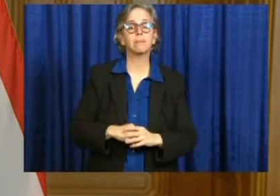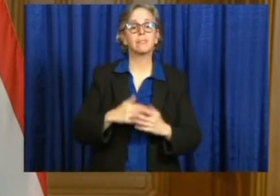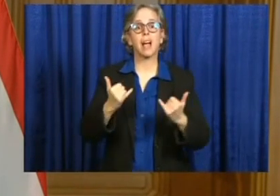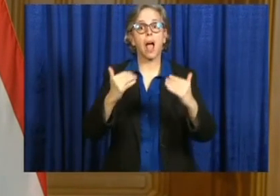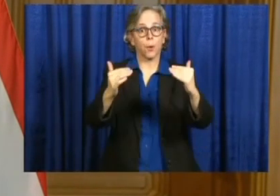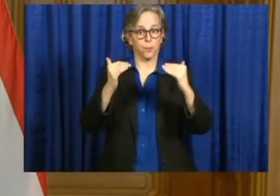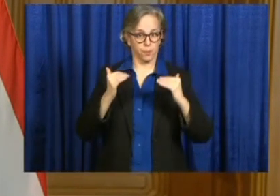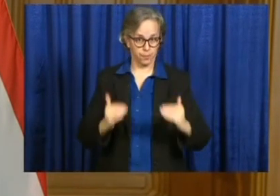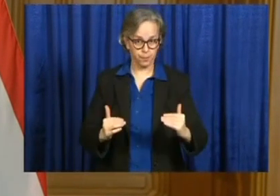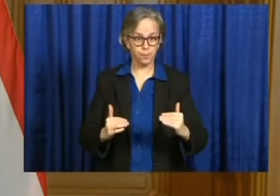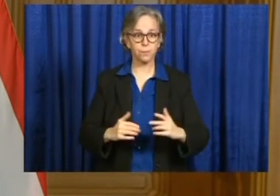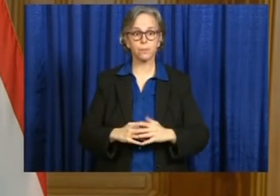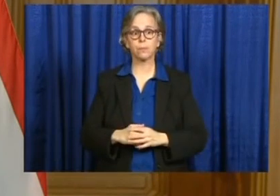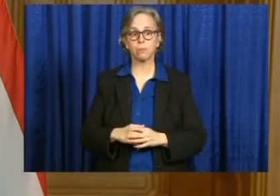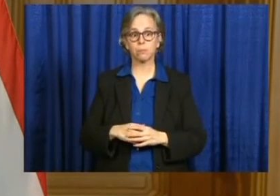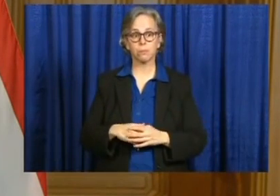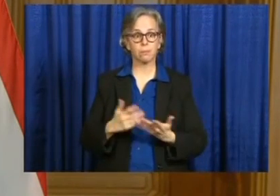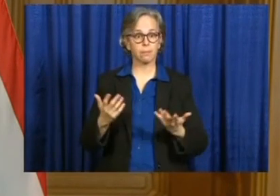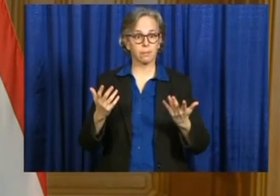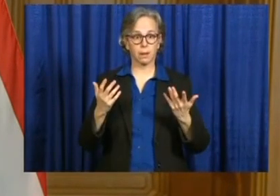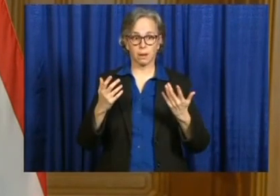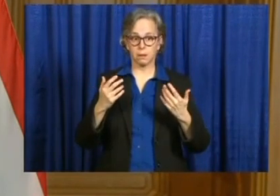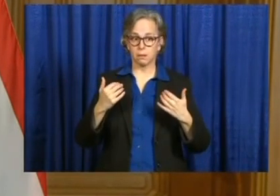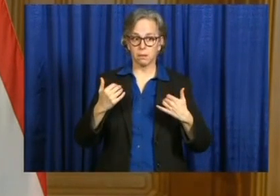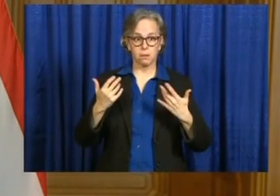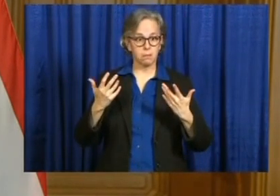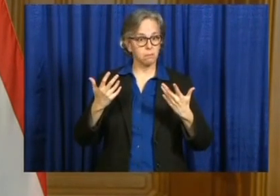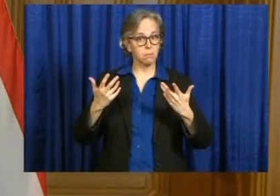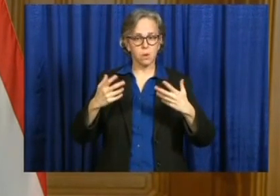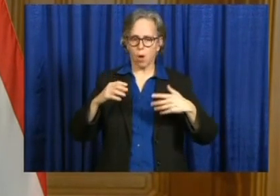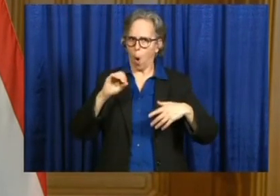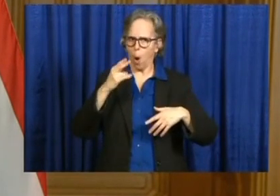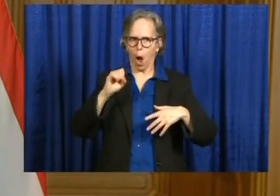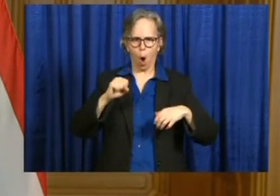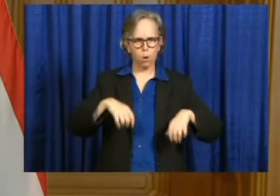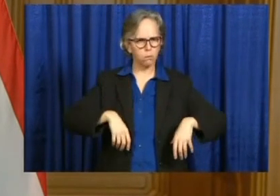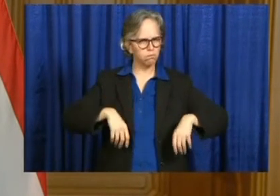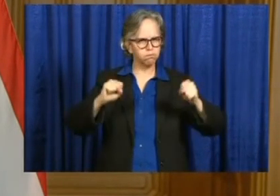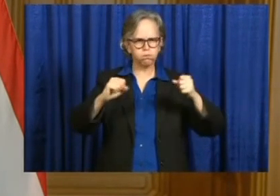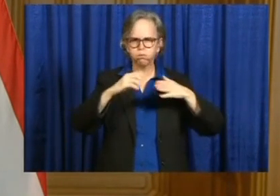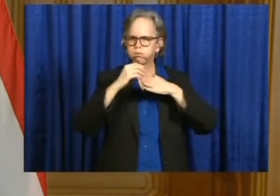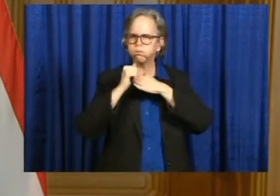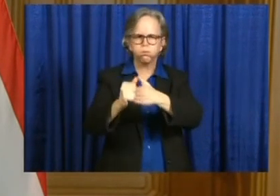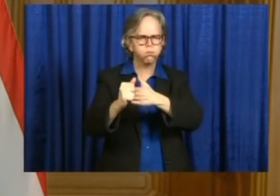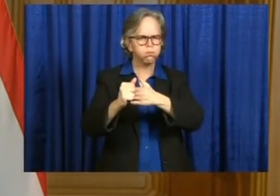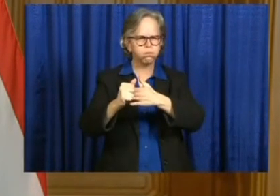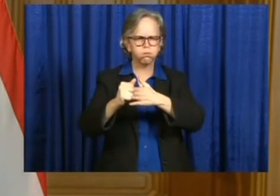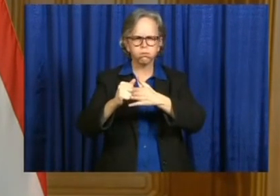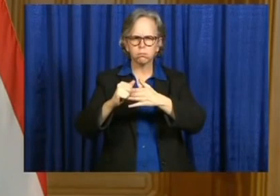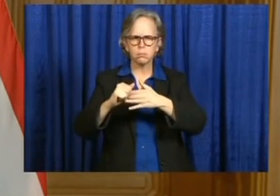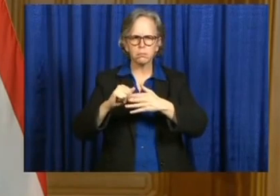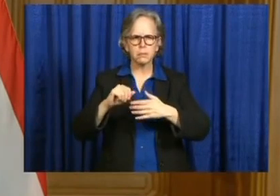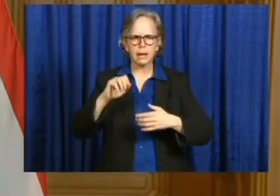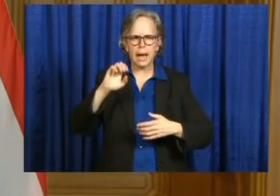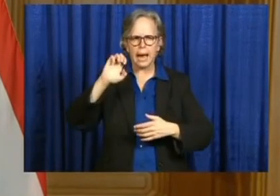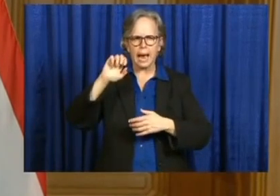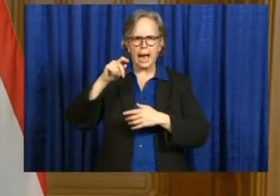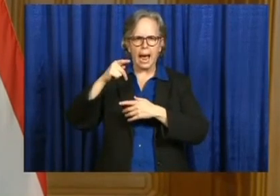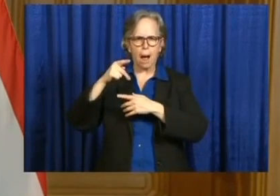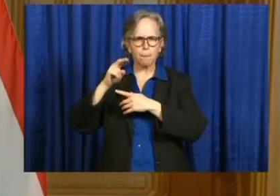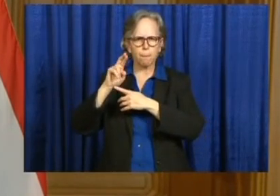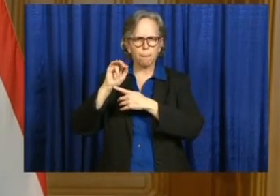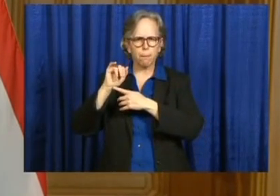pandemic. In addition to their work on mass sterilization, Battelle scientists have partnered with The Ohio State